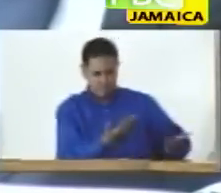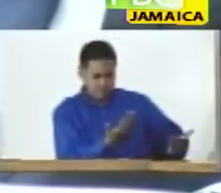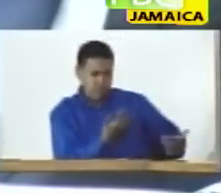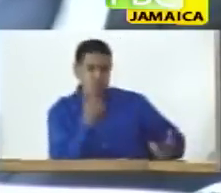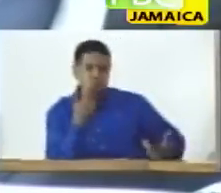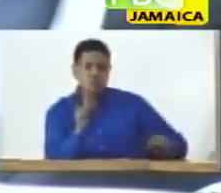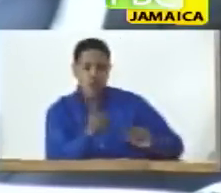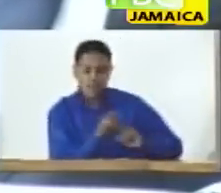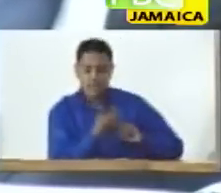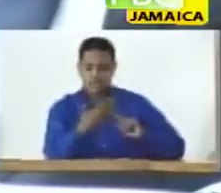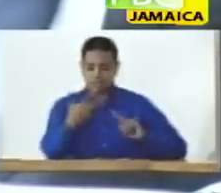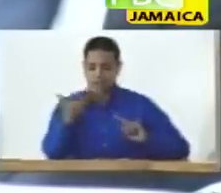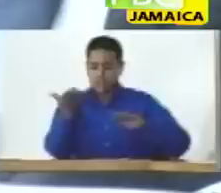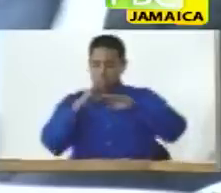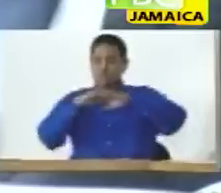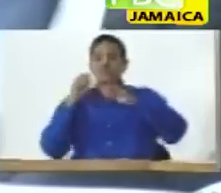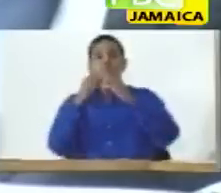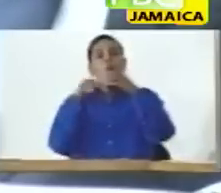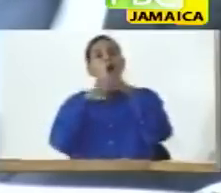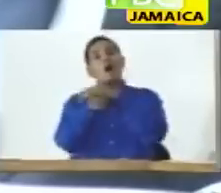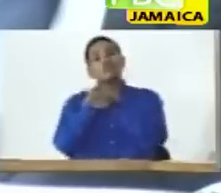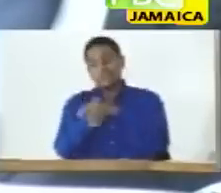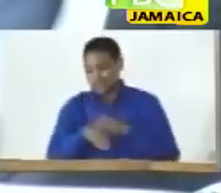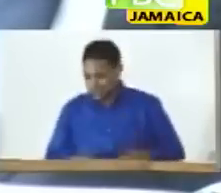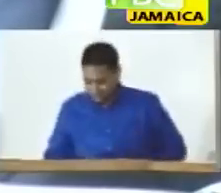increase access.